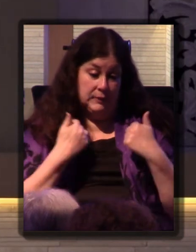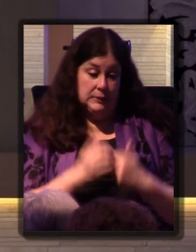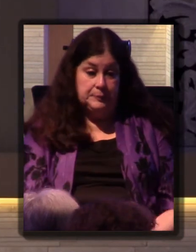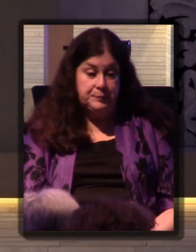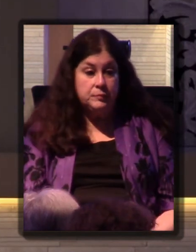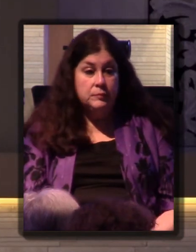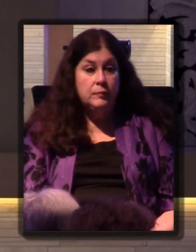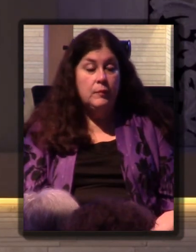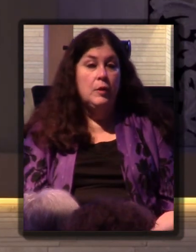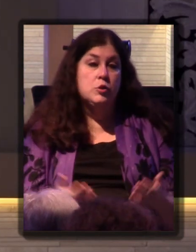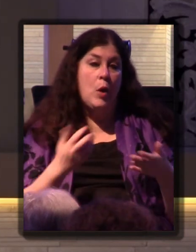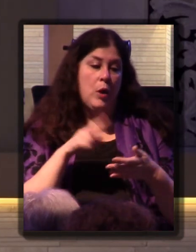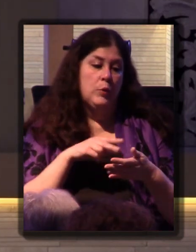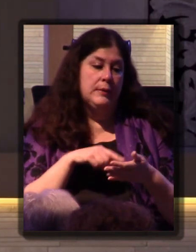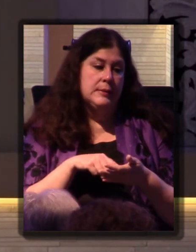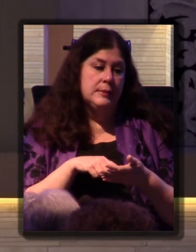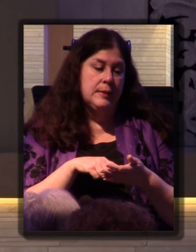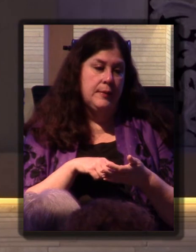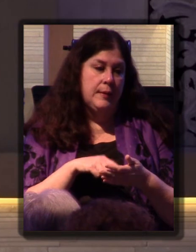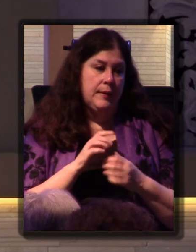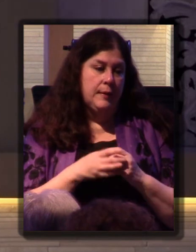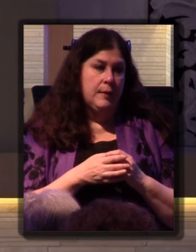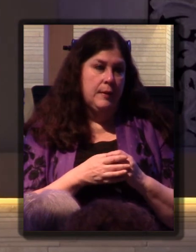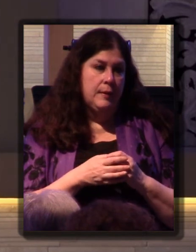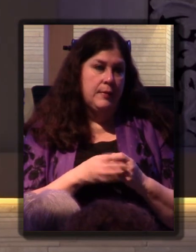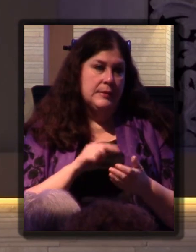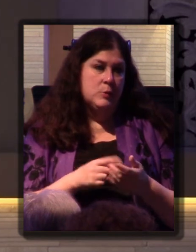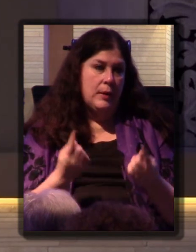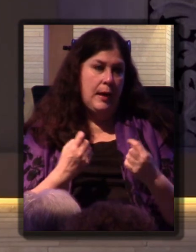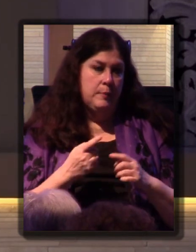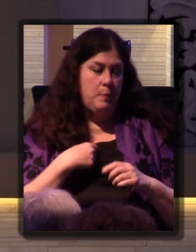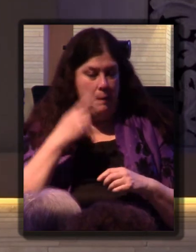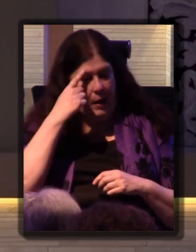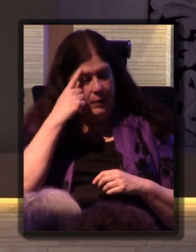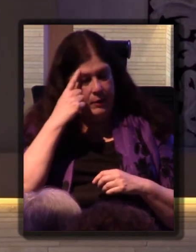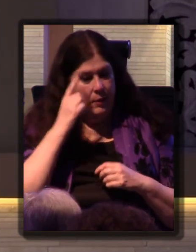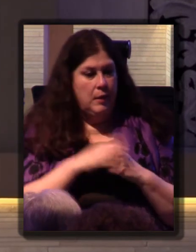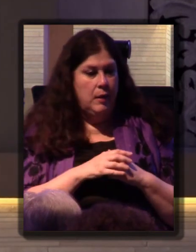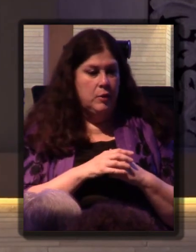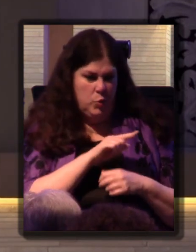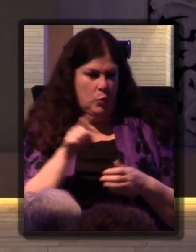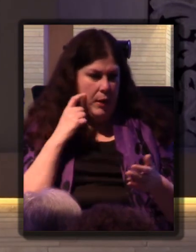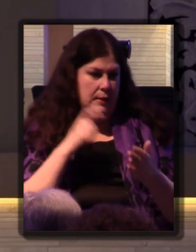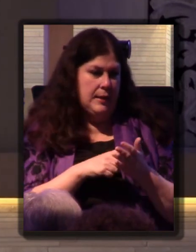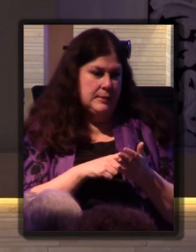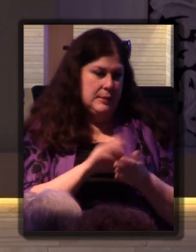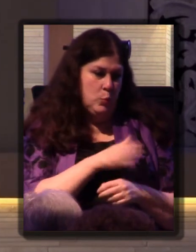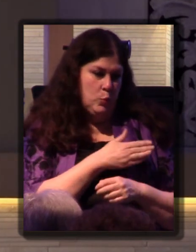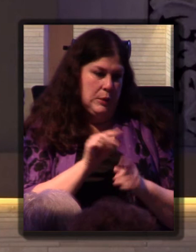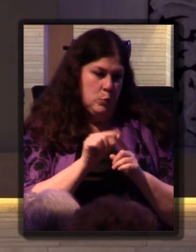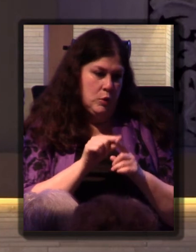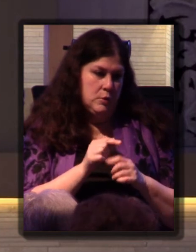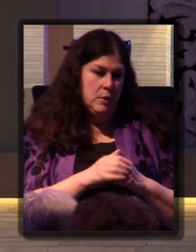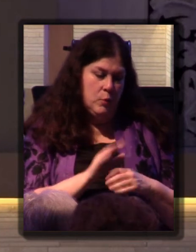and in our own lives. And so I want to read this. I just got to read this because this is what came to my mind.